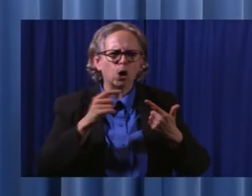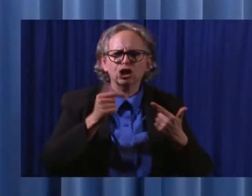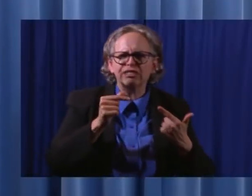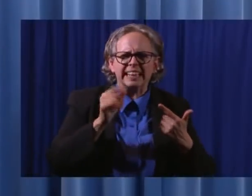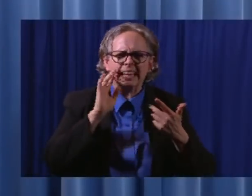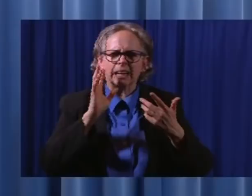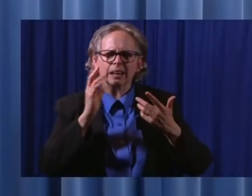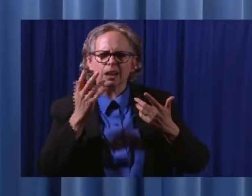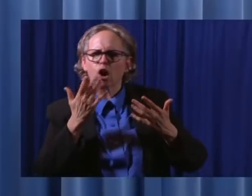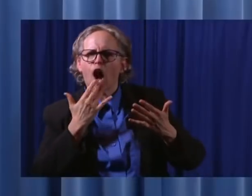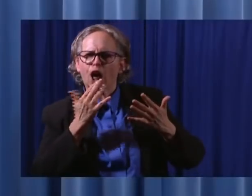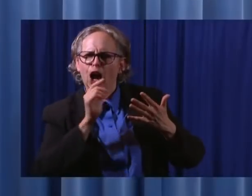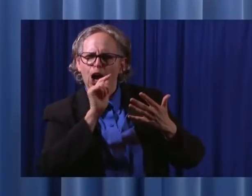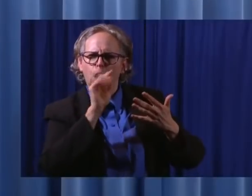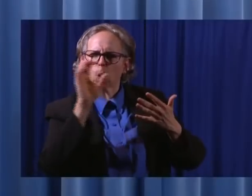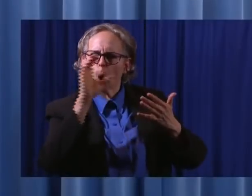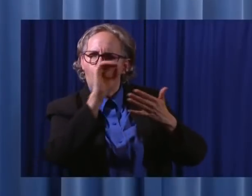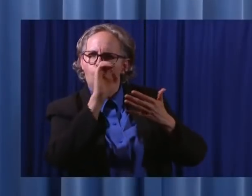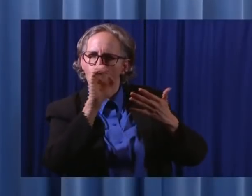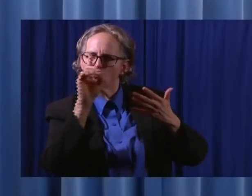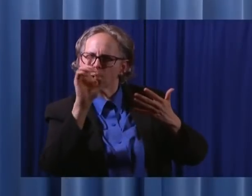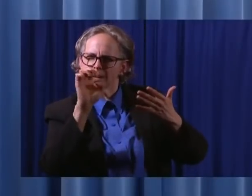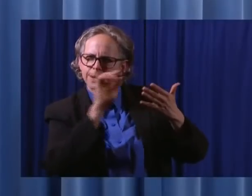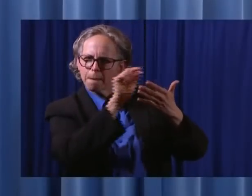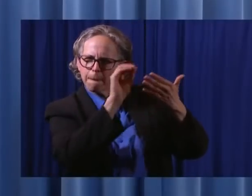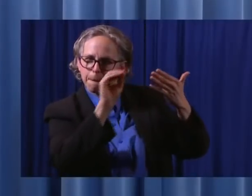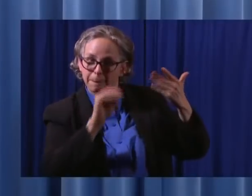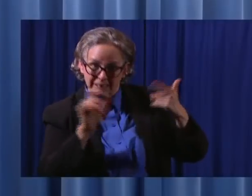show people where they're at and how concerned they should be.